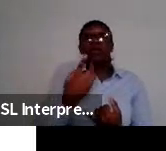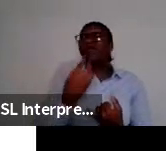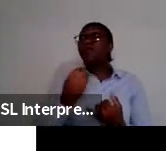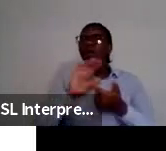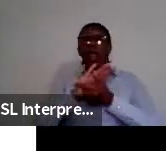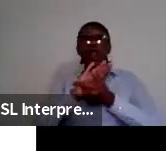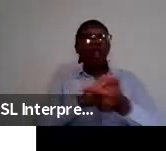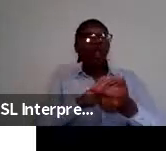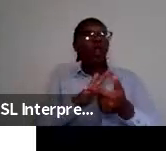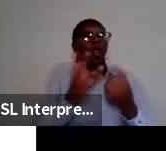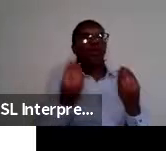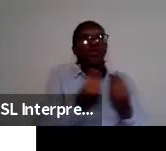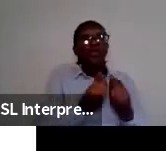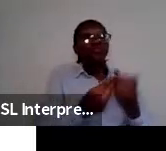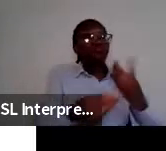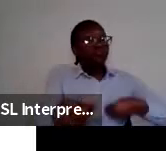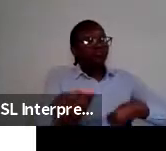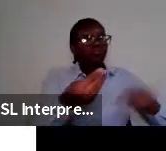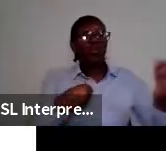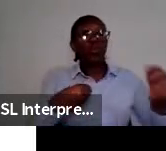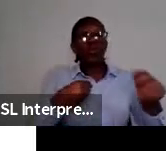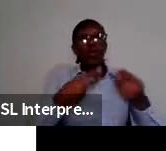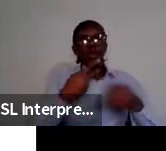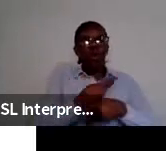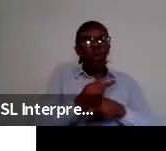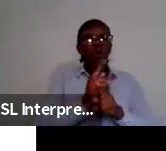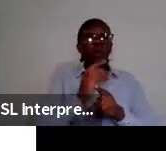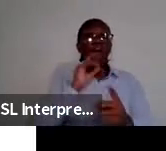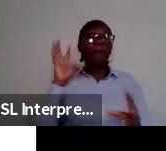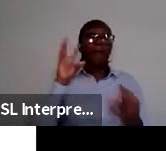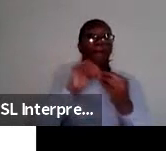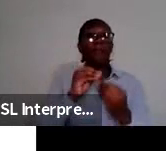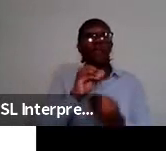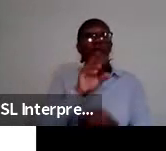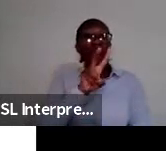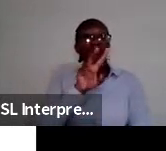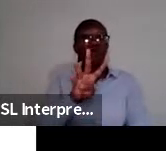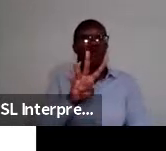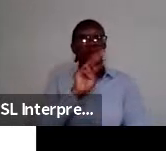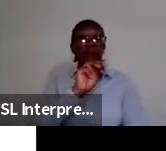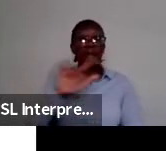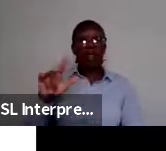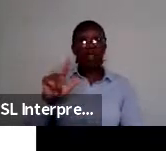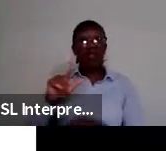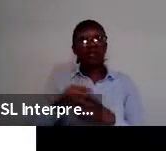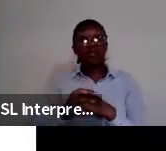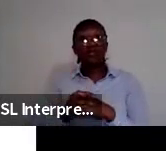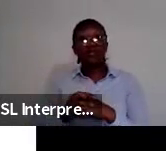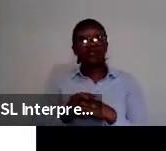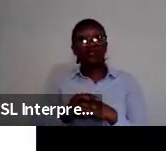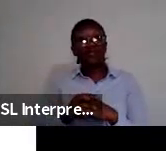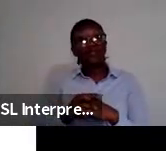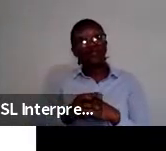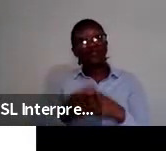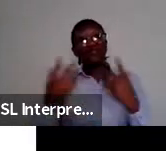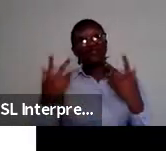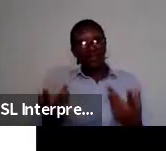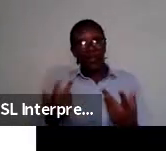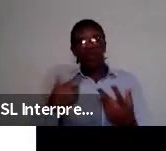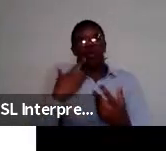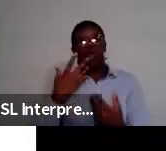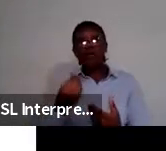imported goods and counterfeit goods to the value of 24 million rand. Now, just to sketch the